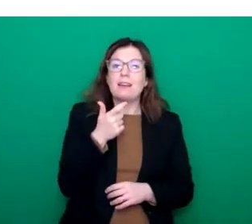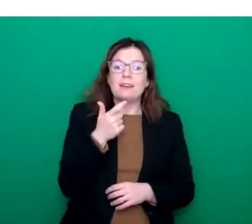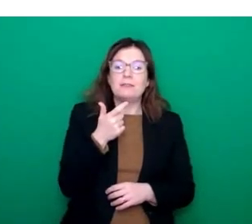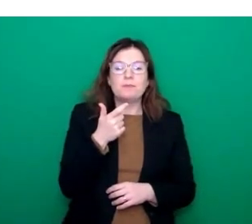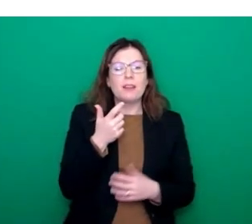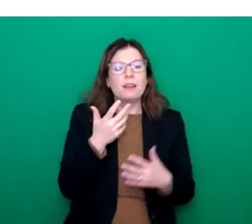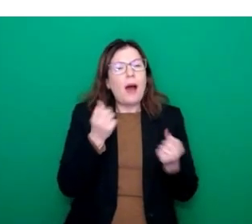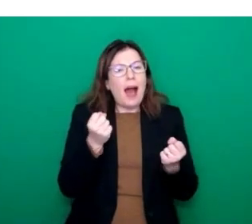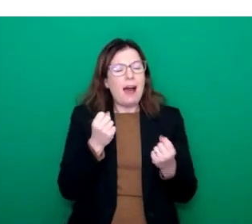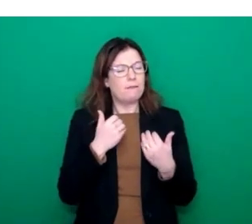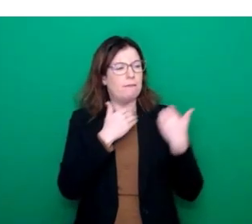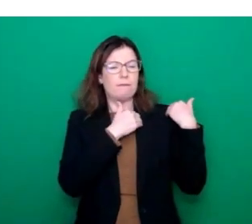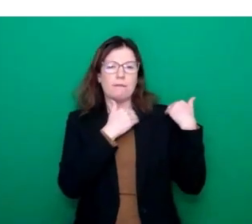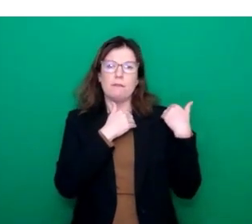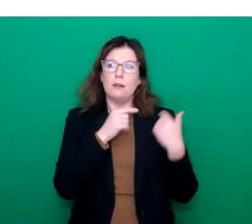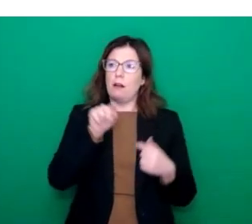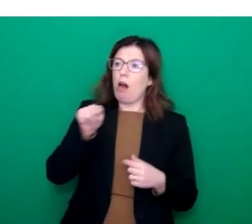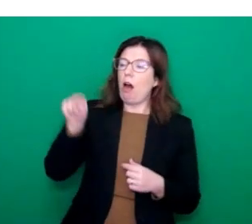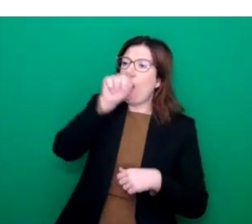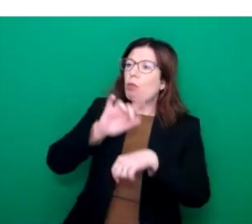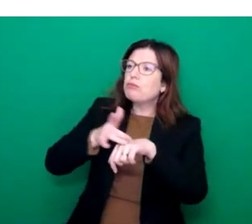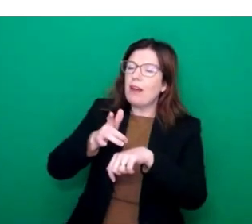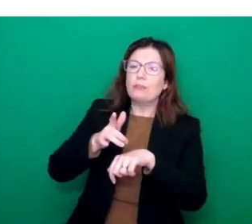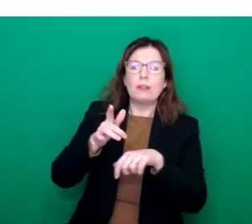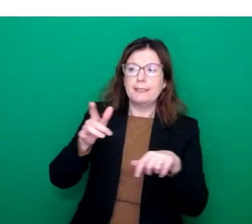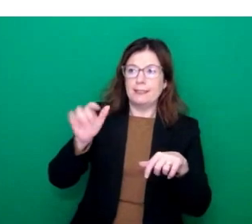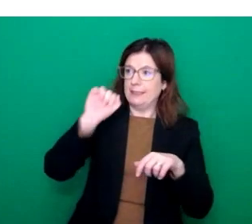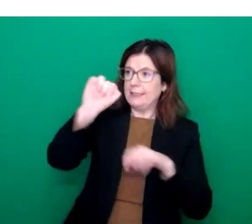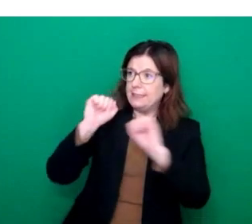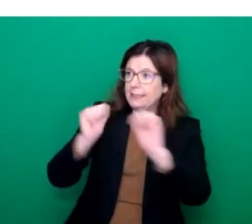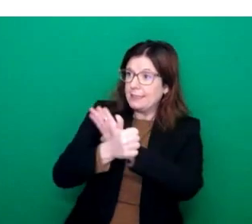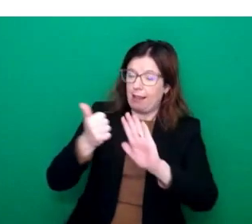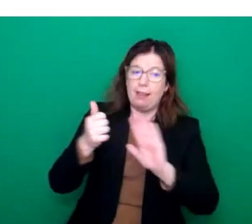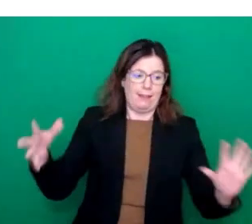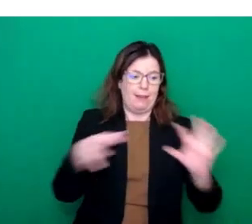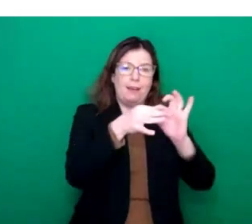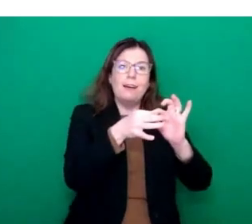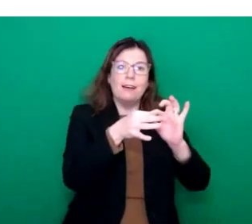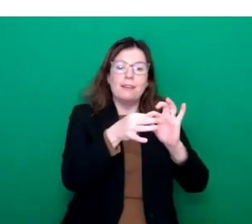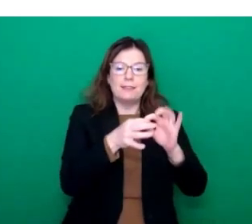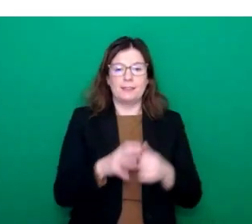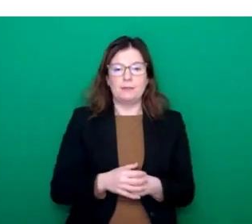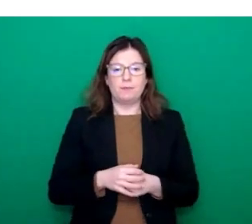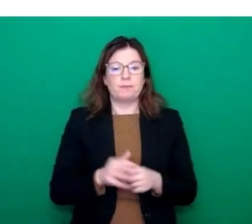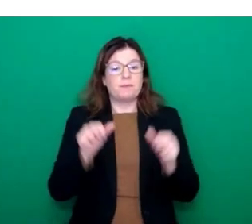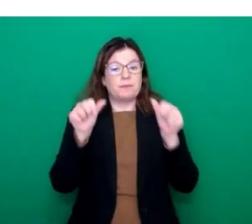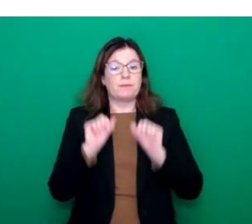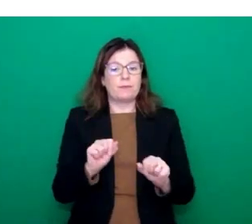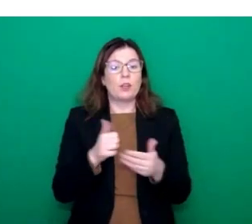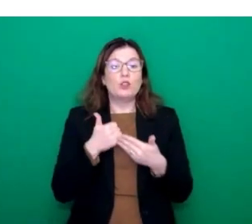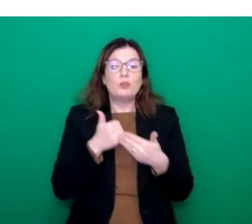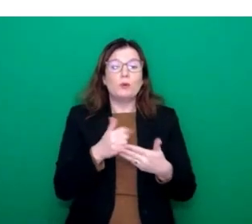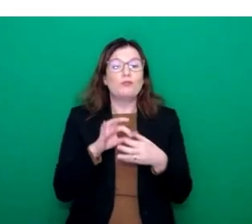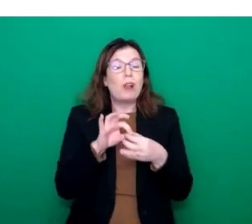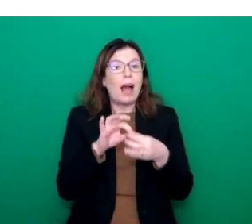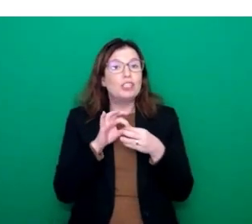of liaison with other professionals who have other competencies. There's maintaining supporting relationships with both